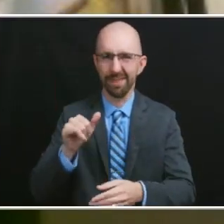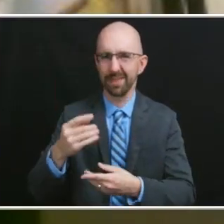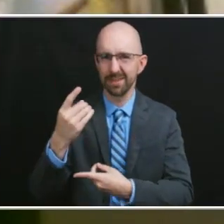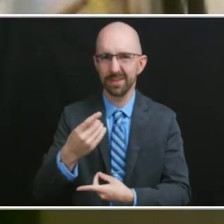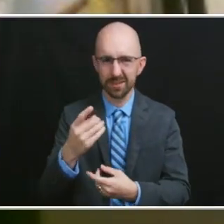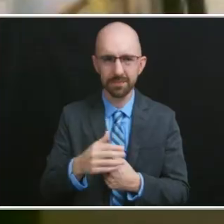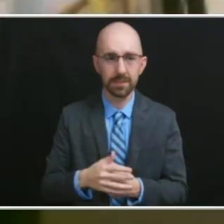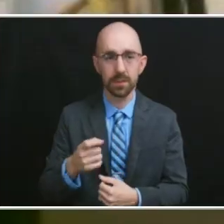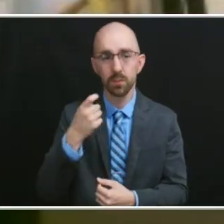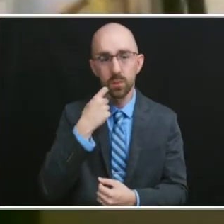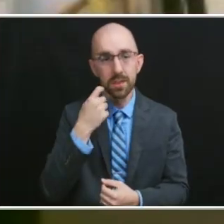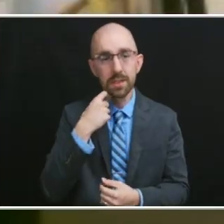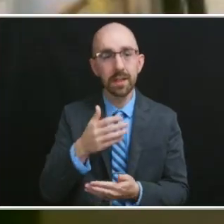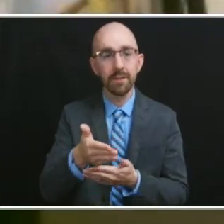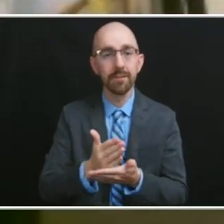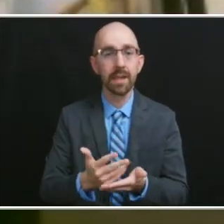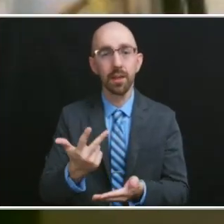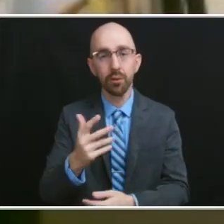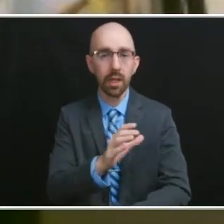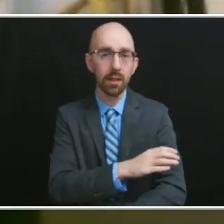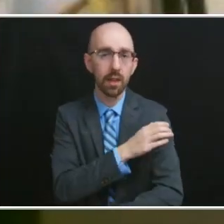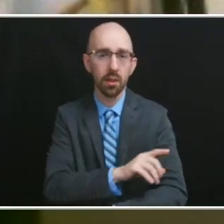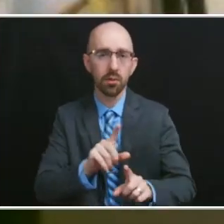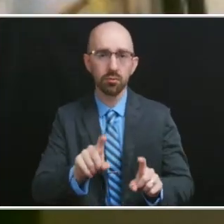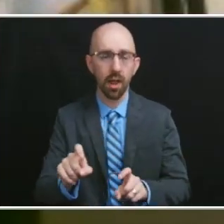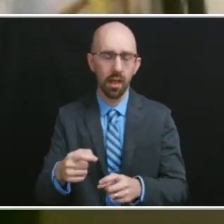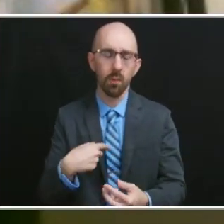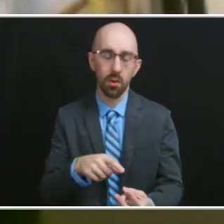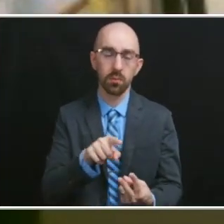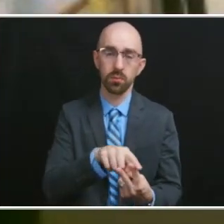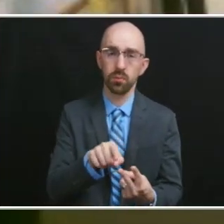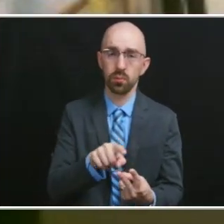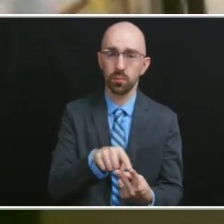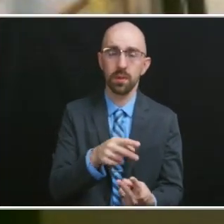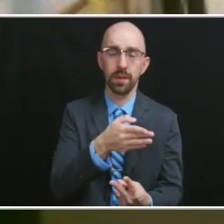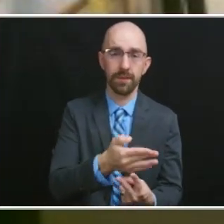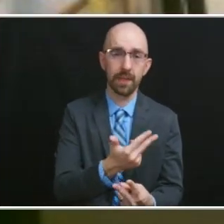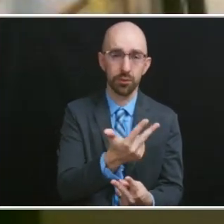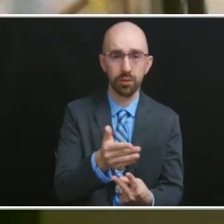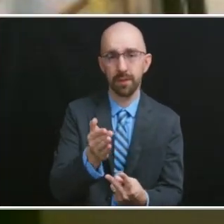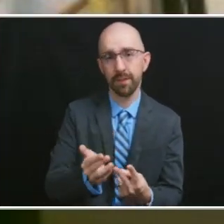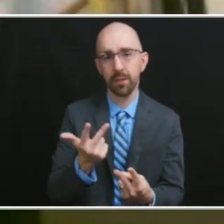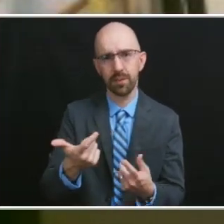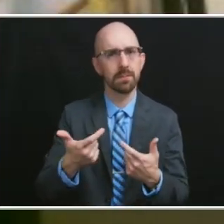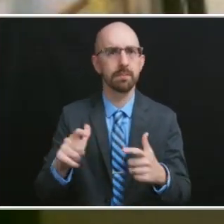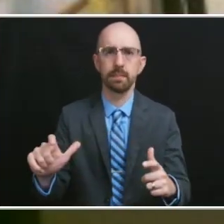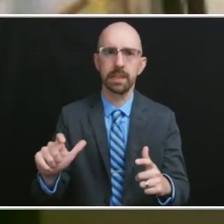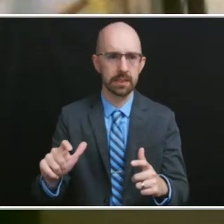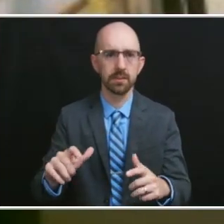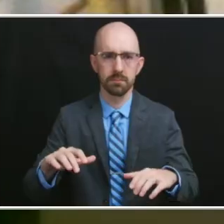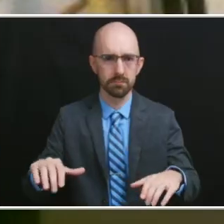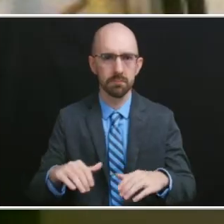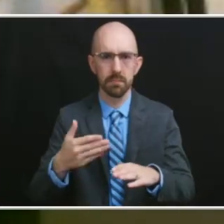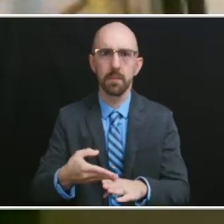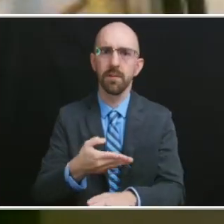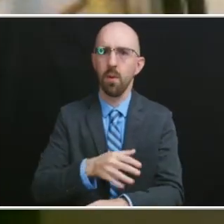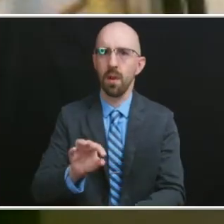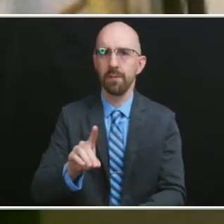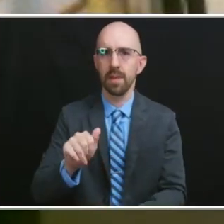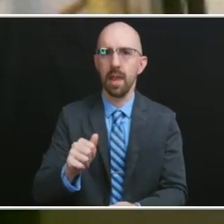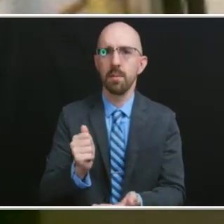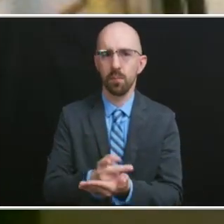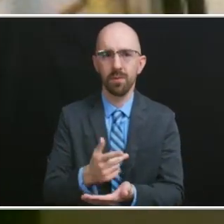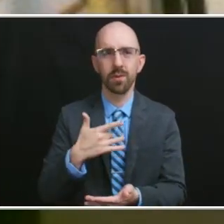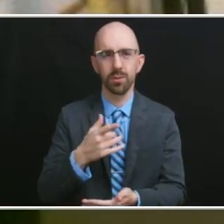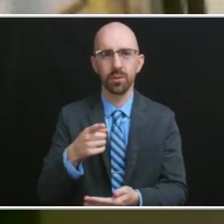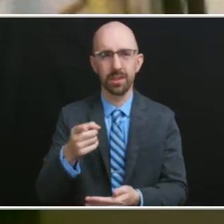Just recently, a phase 3 clinical trial, 2 phase 3 clinical trials actually, the largest conducted before the FDA approvals. Usually these are